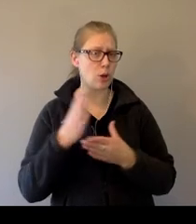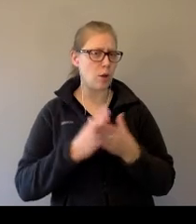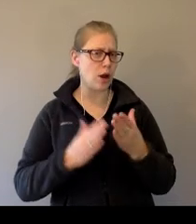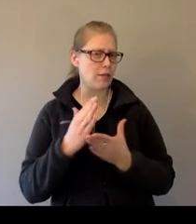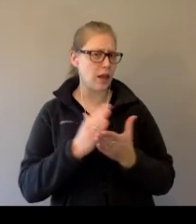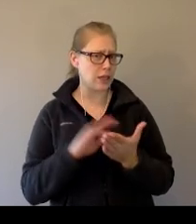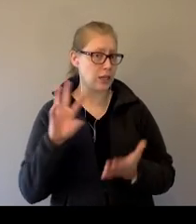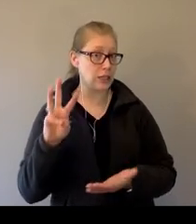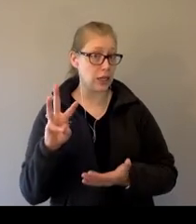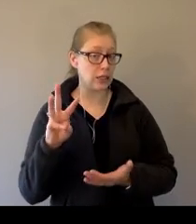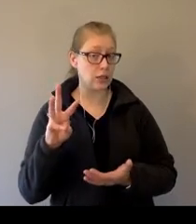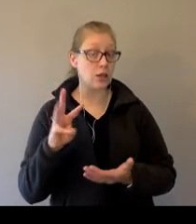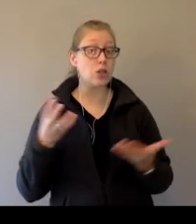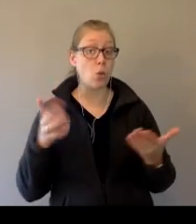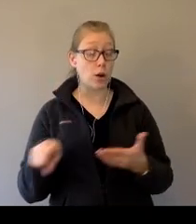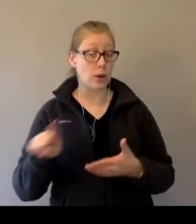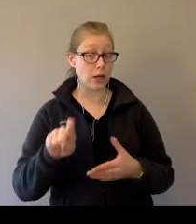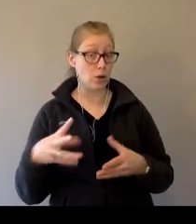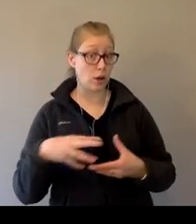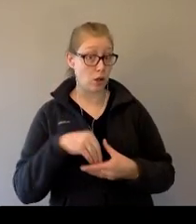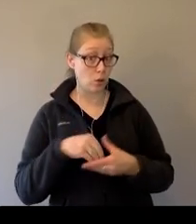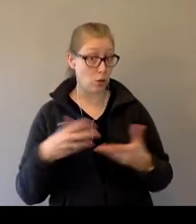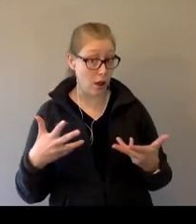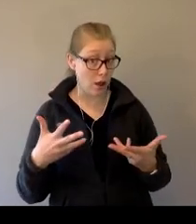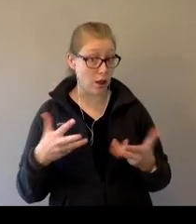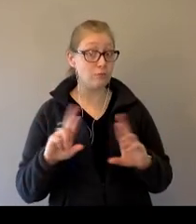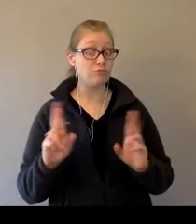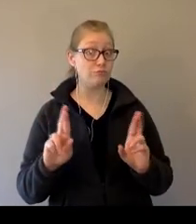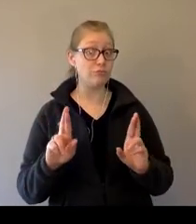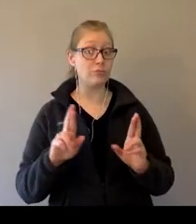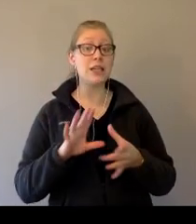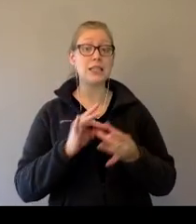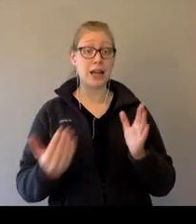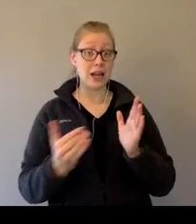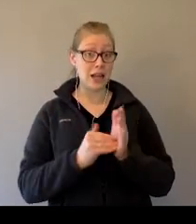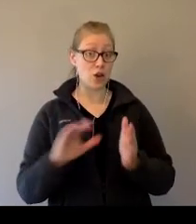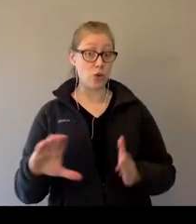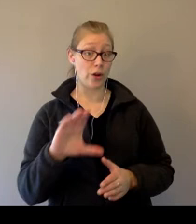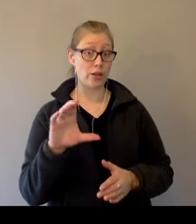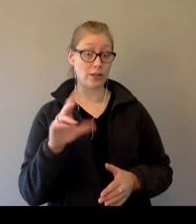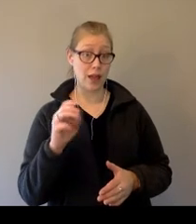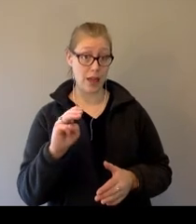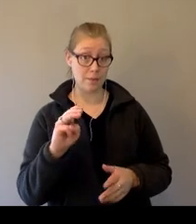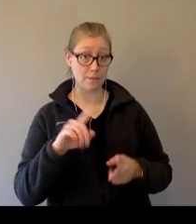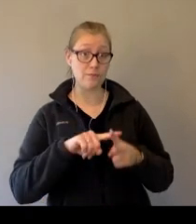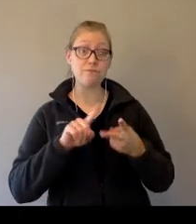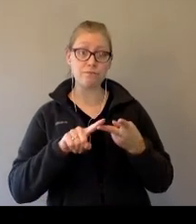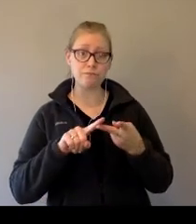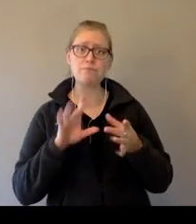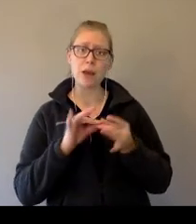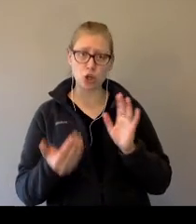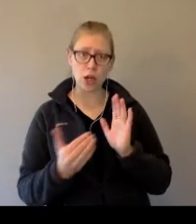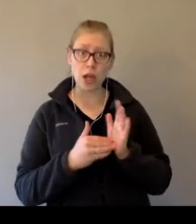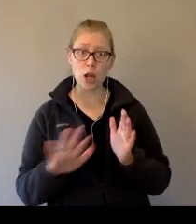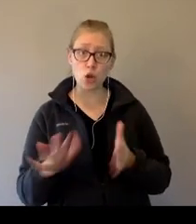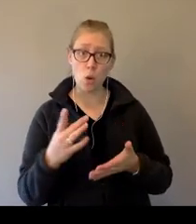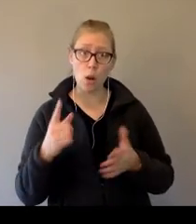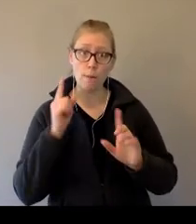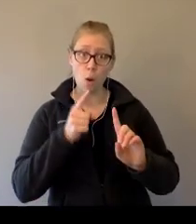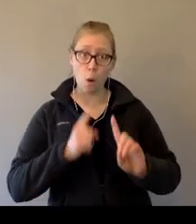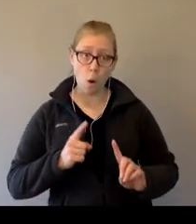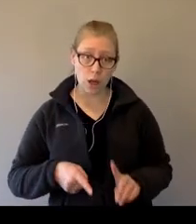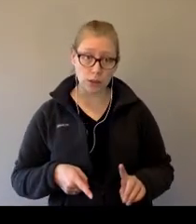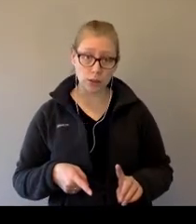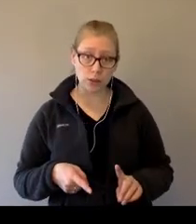what you need to include in your conclusion. You ready? You're going to restate your claim and review your main points. You're going to call to action